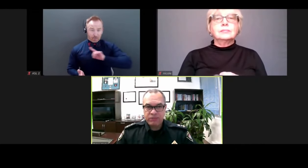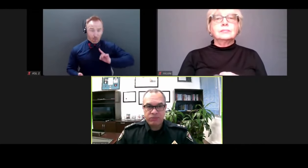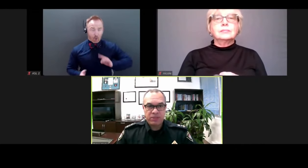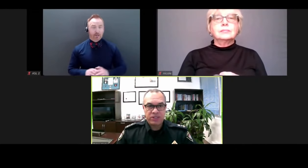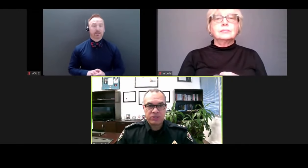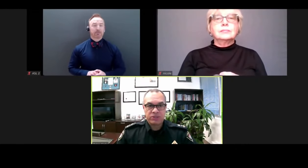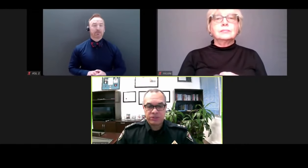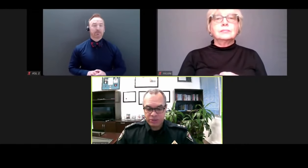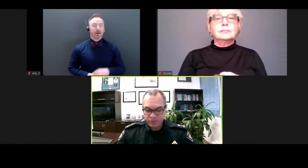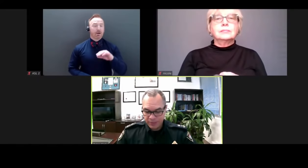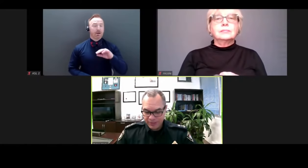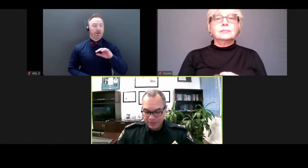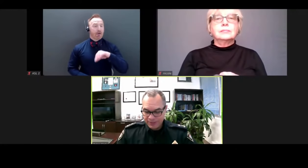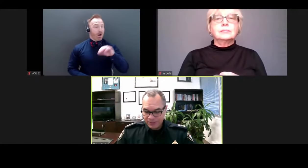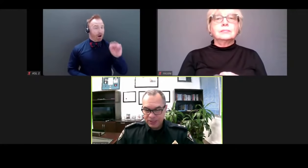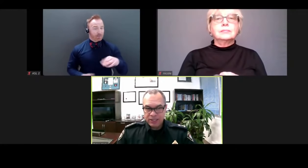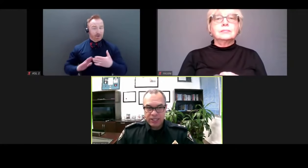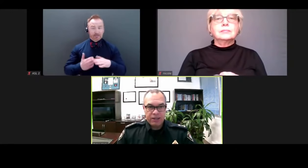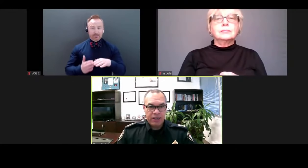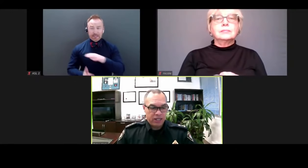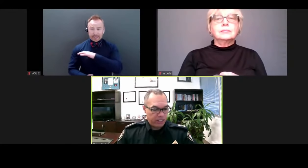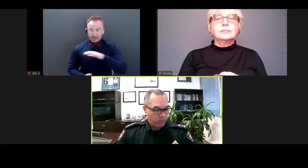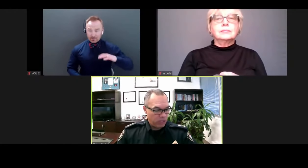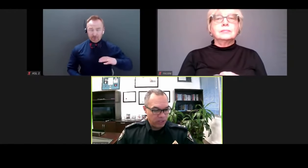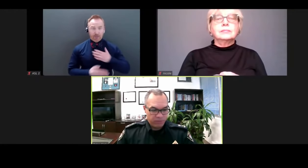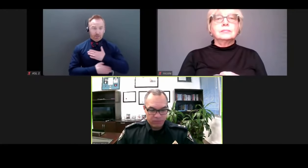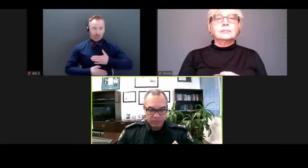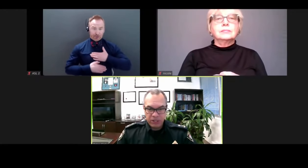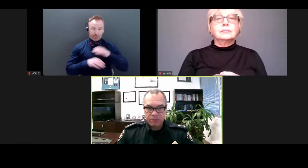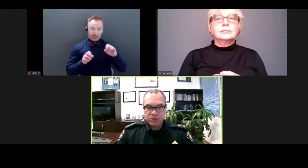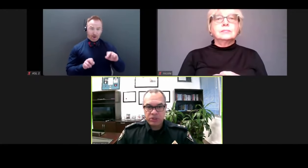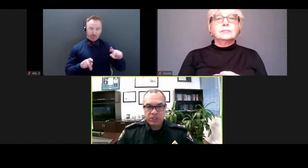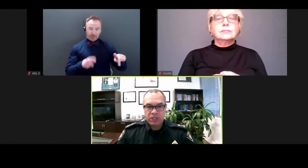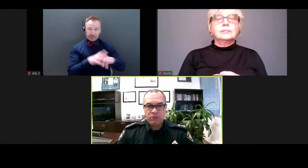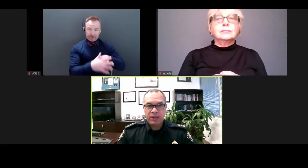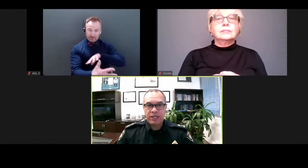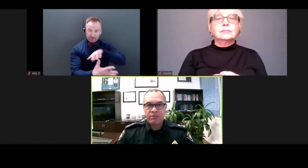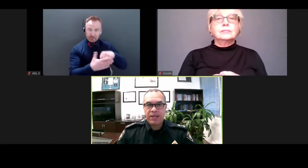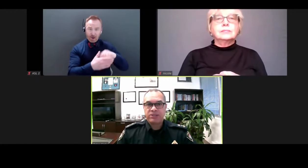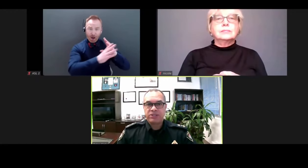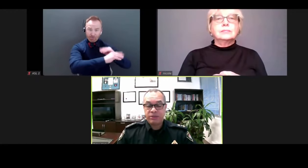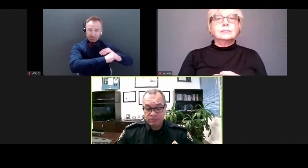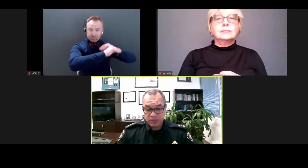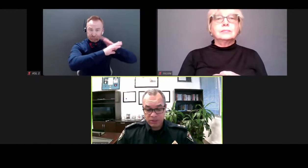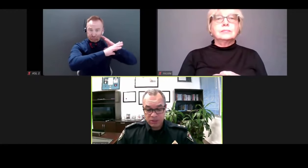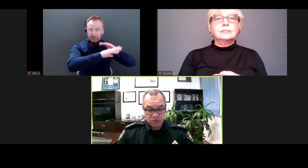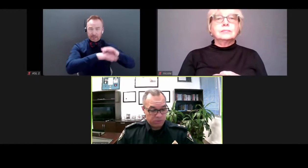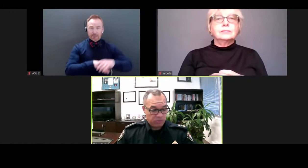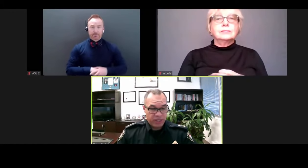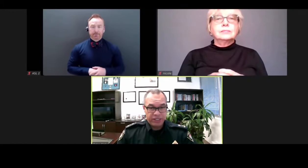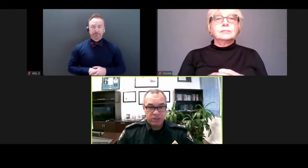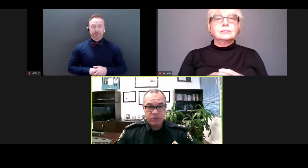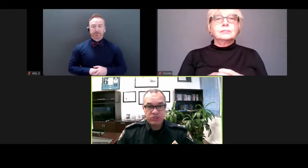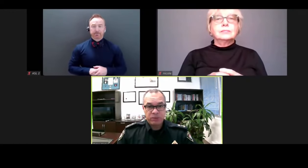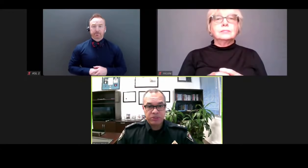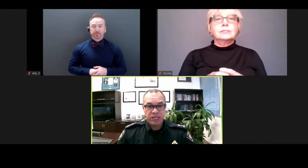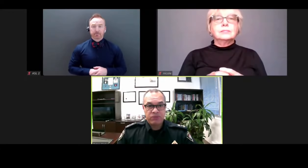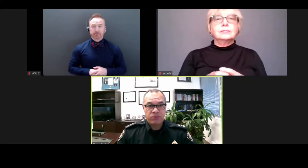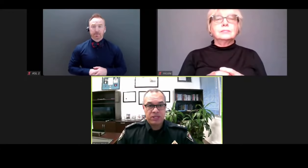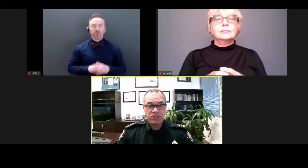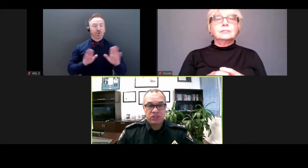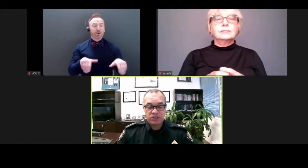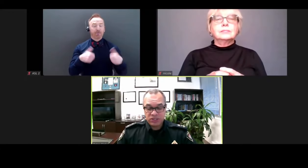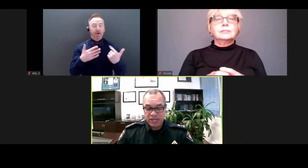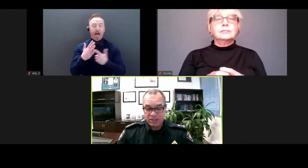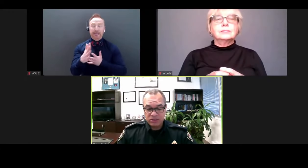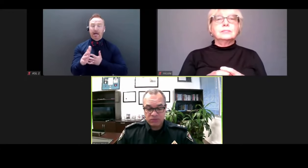provide information to you. And I welcome the opportunity along with my command team to provide the most up-to-date